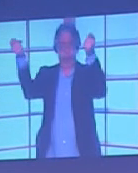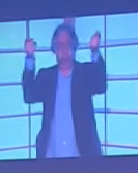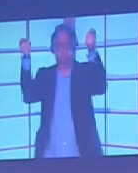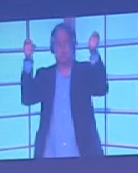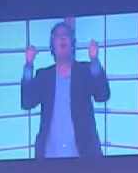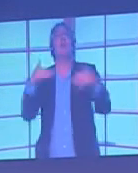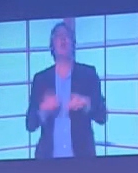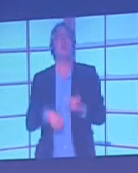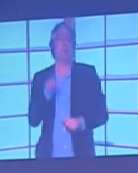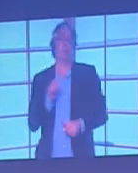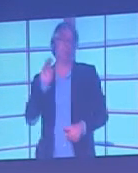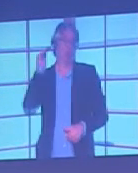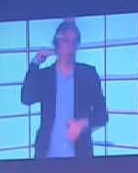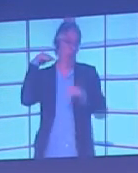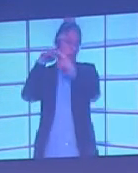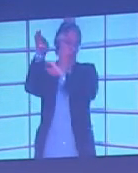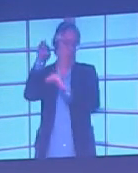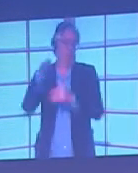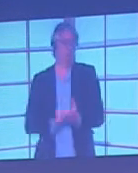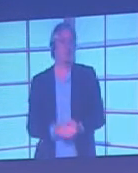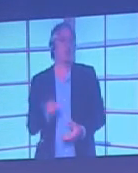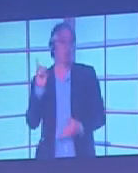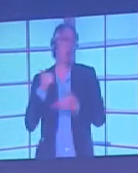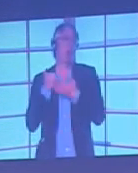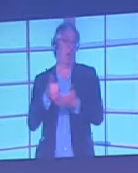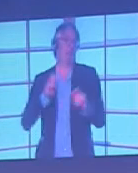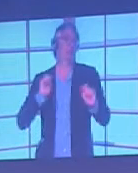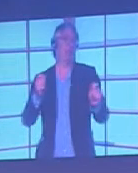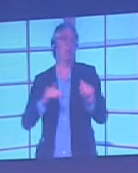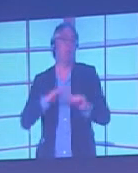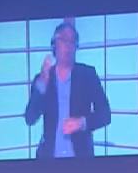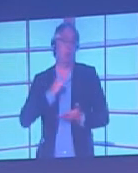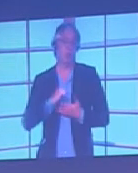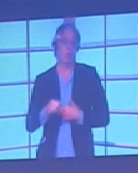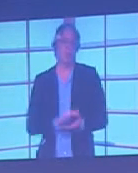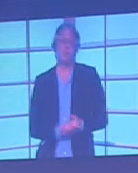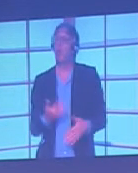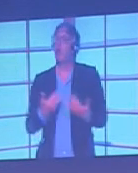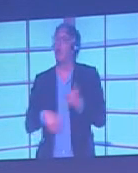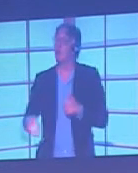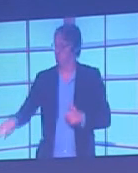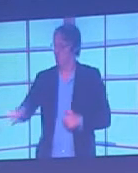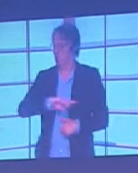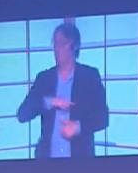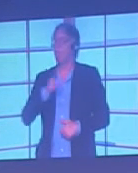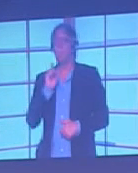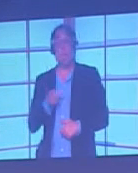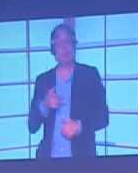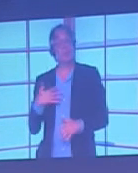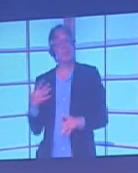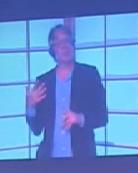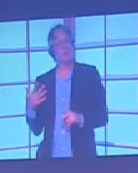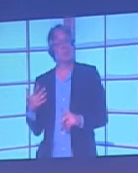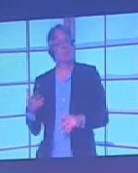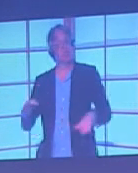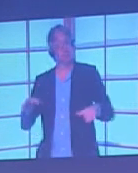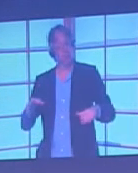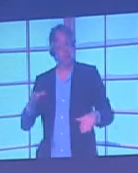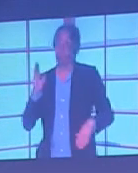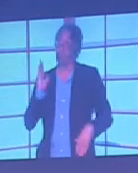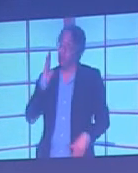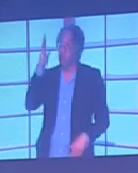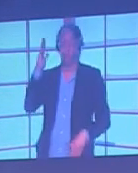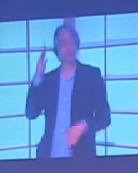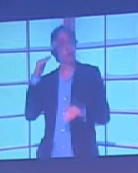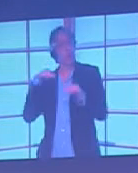the change will happen much quicker. So disabled people have to be able to take their rightful place at every level of football and in every aspect